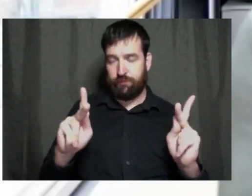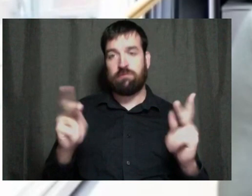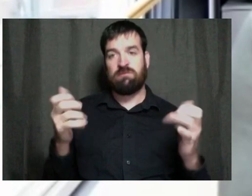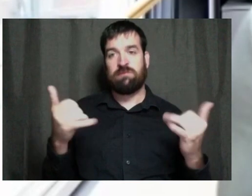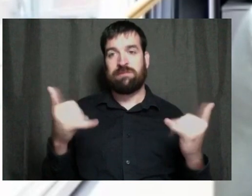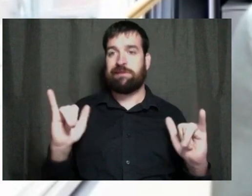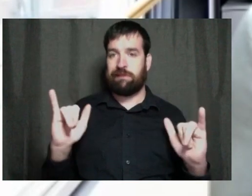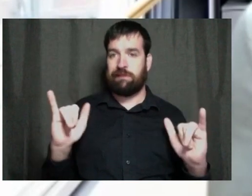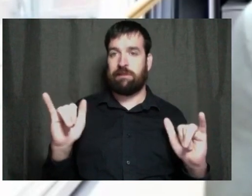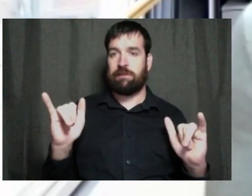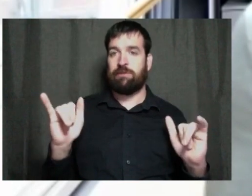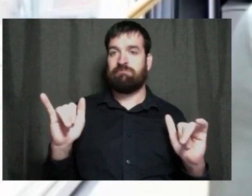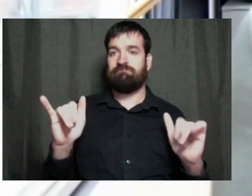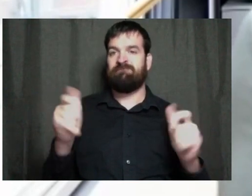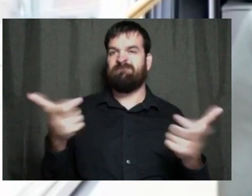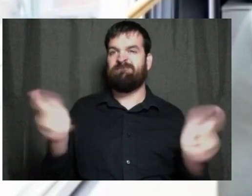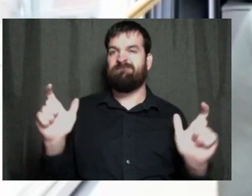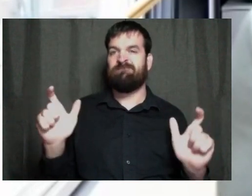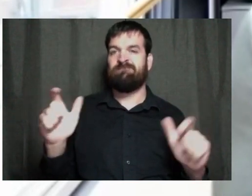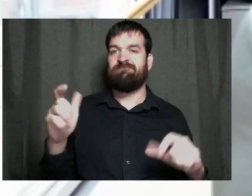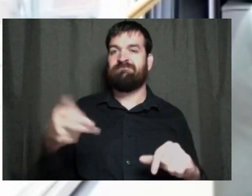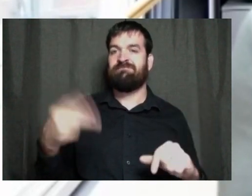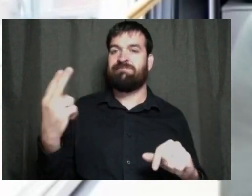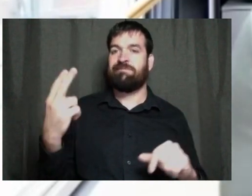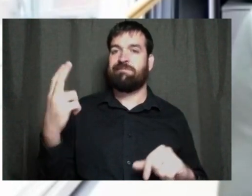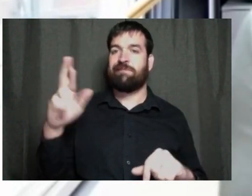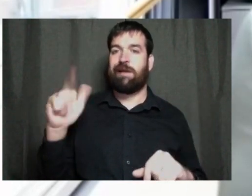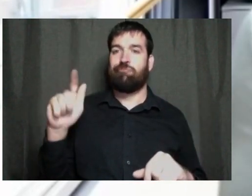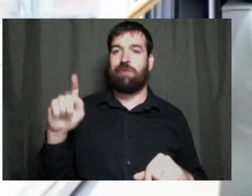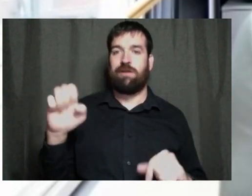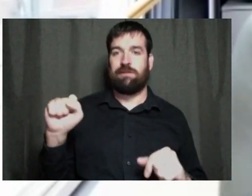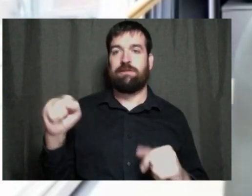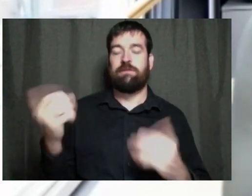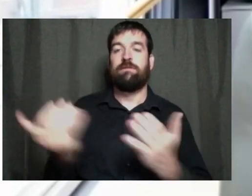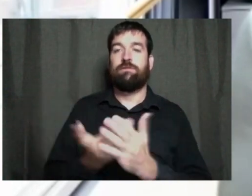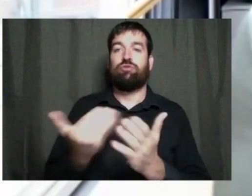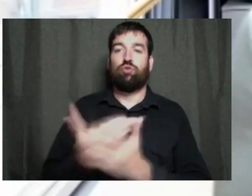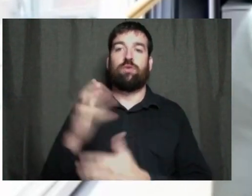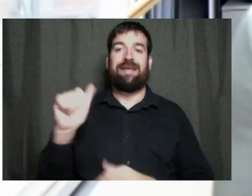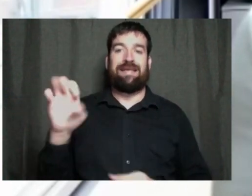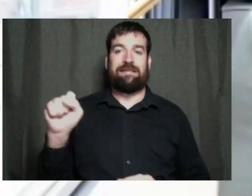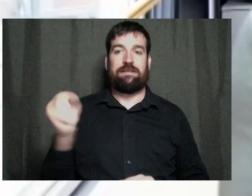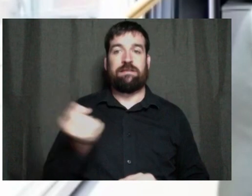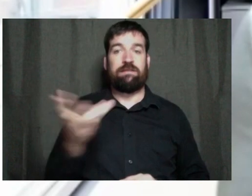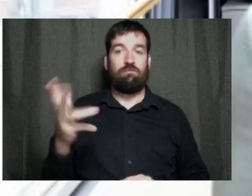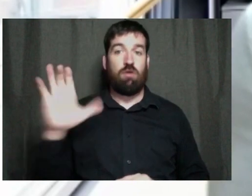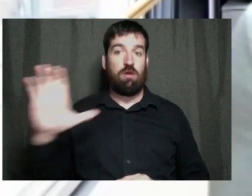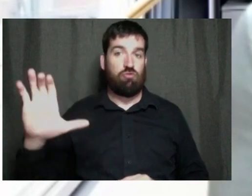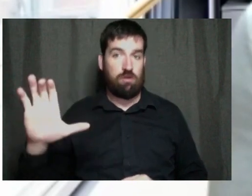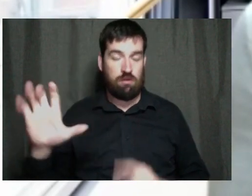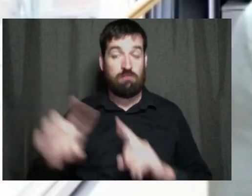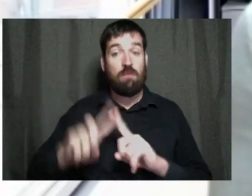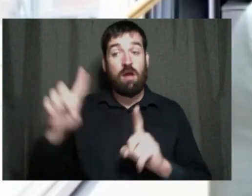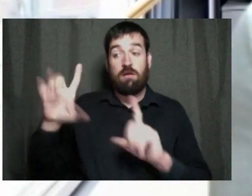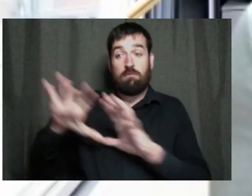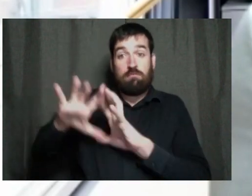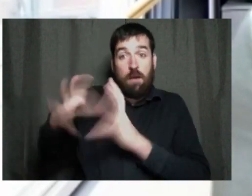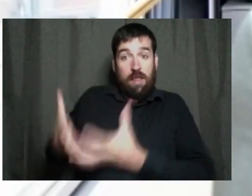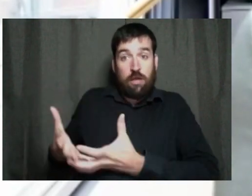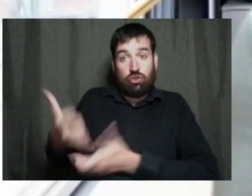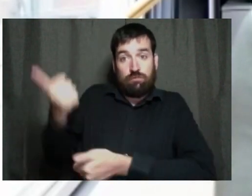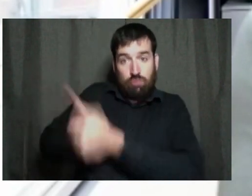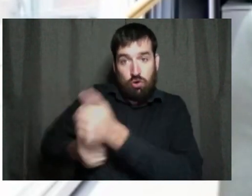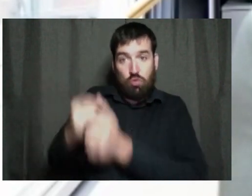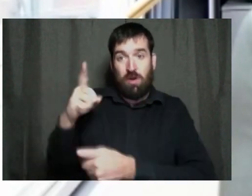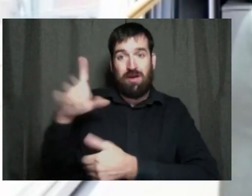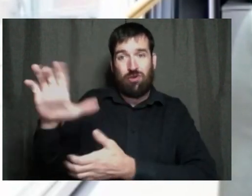seeing pretty high rates every day of new cases in the hundreds. However, when you look at that population-wise per 100,000, it's only